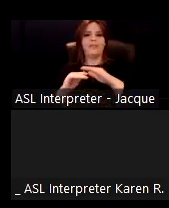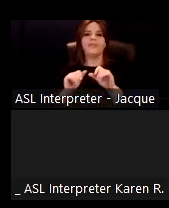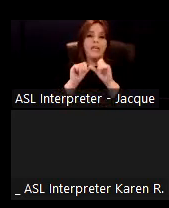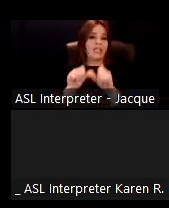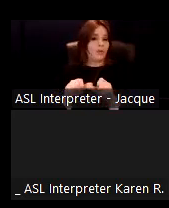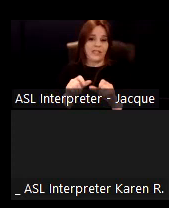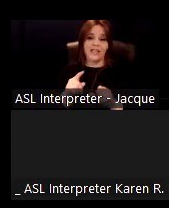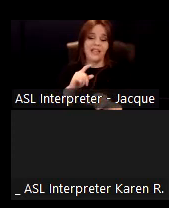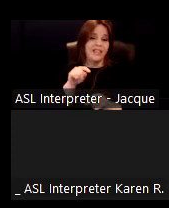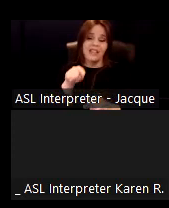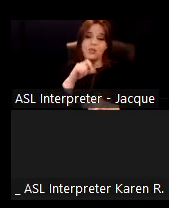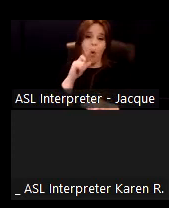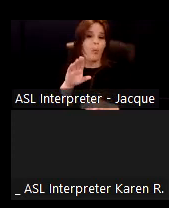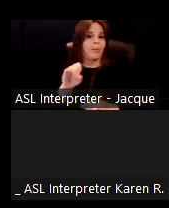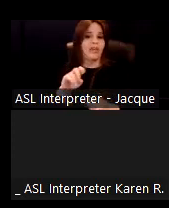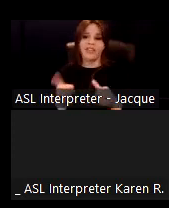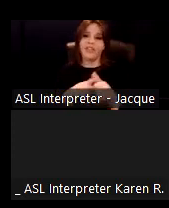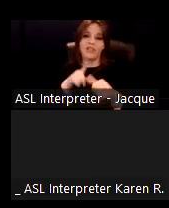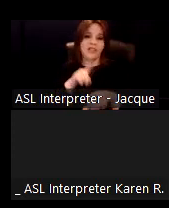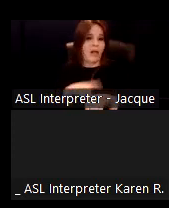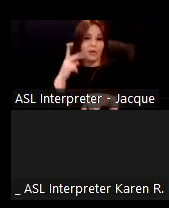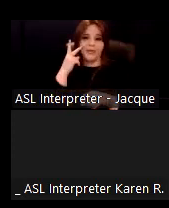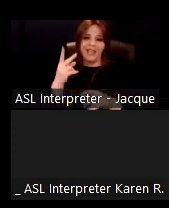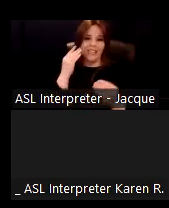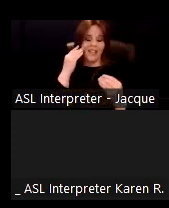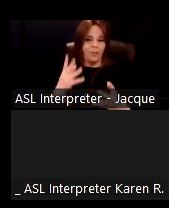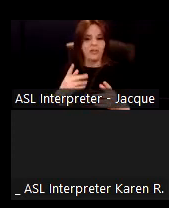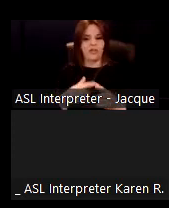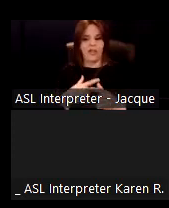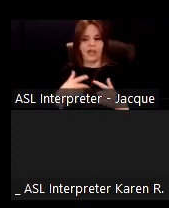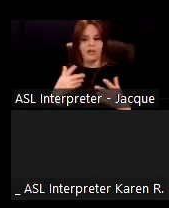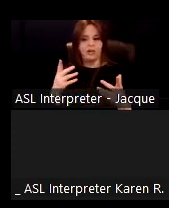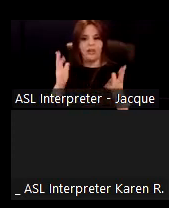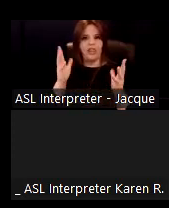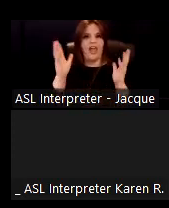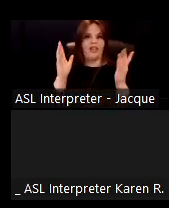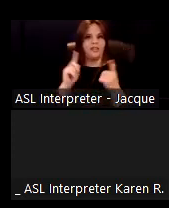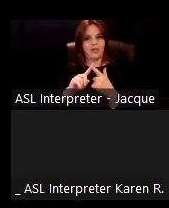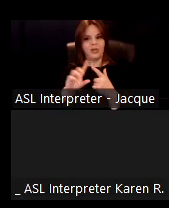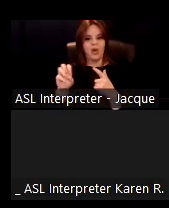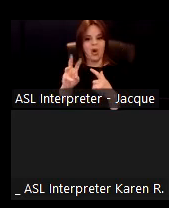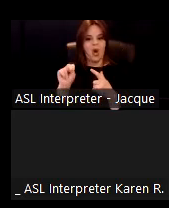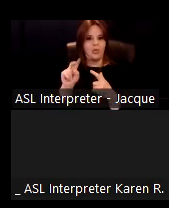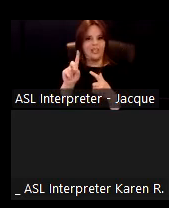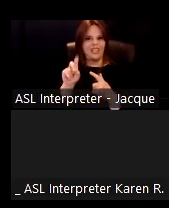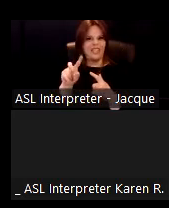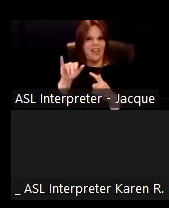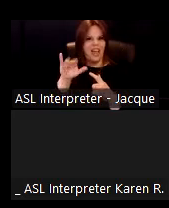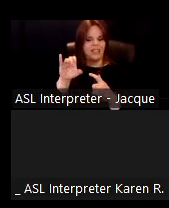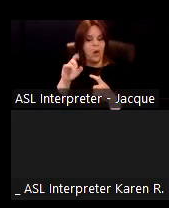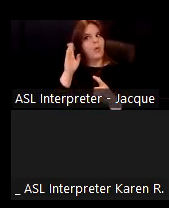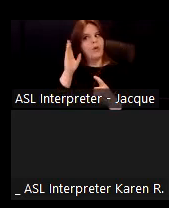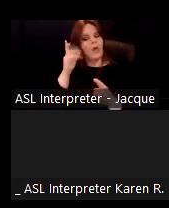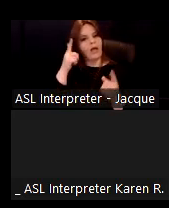that you'll be seeing this information and then you're off to your own devices. We'll be collaborating on this a lot. So all